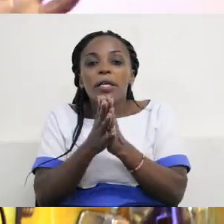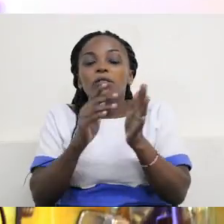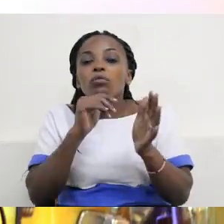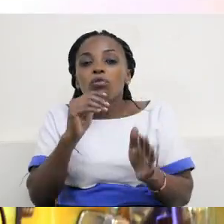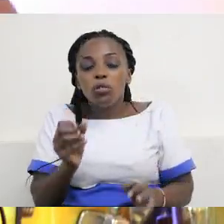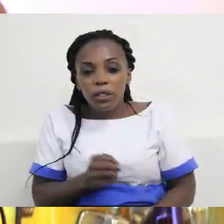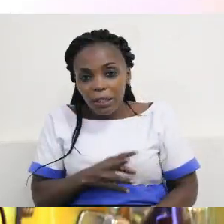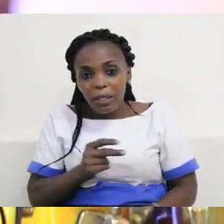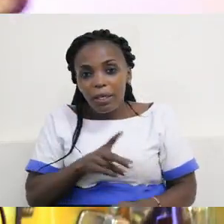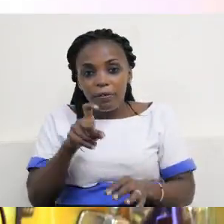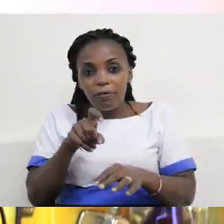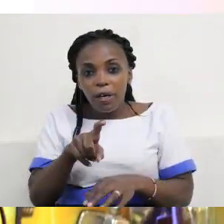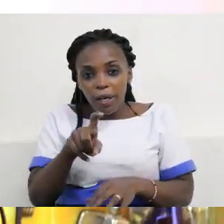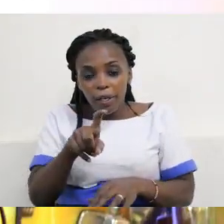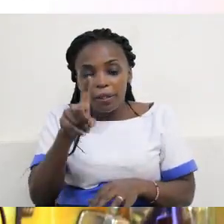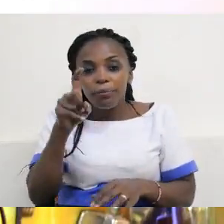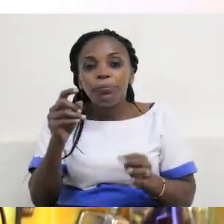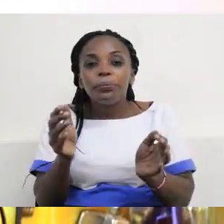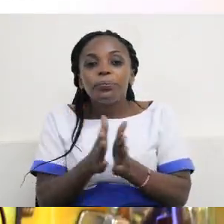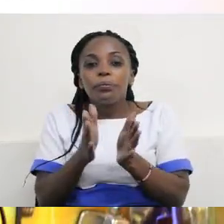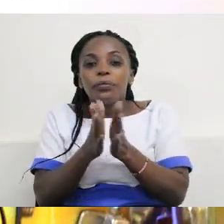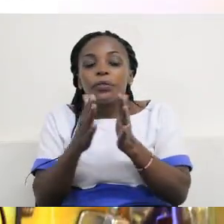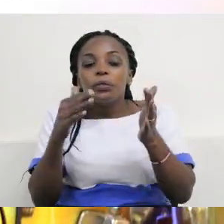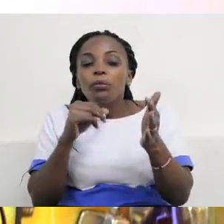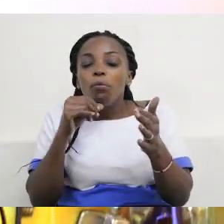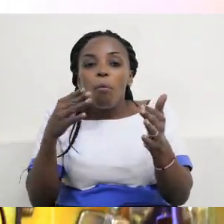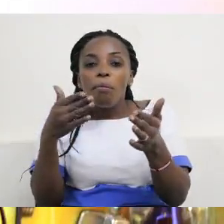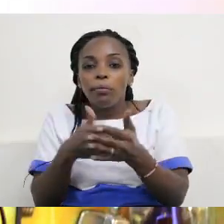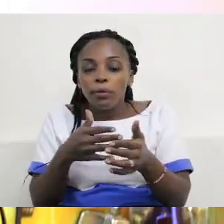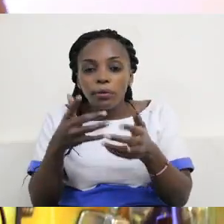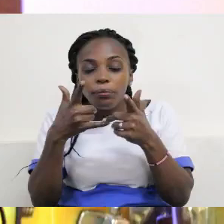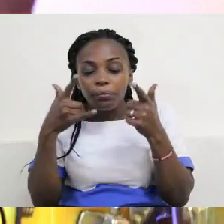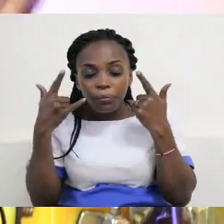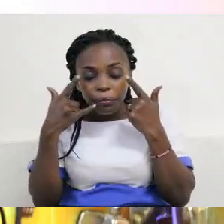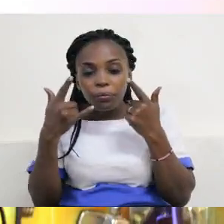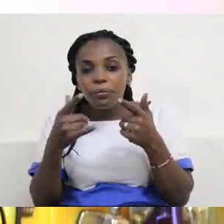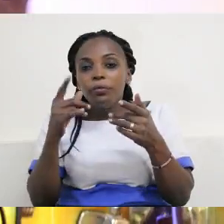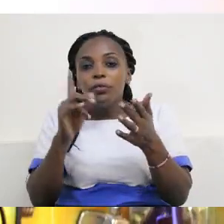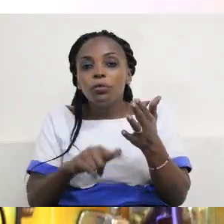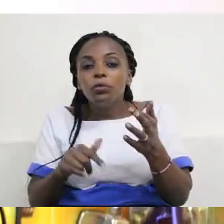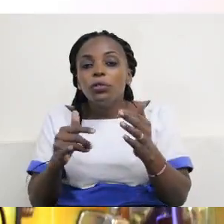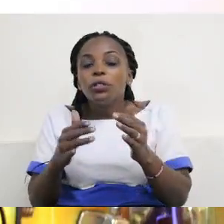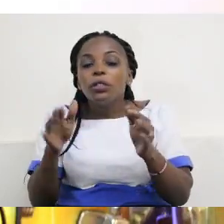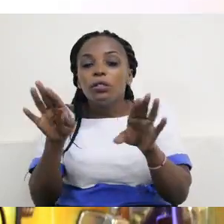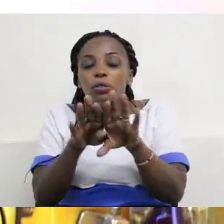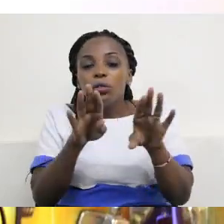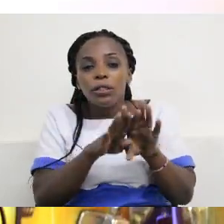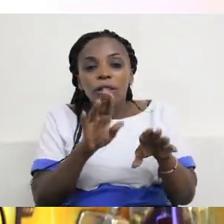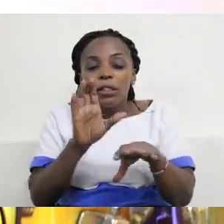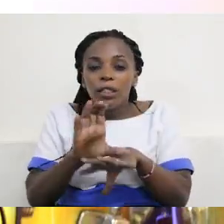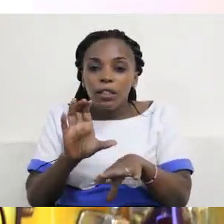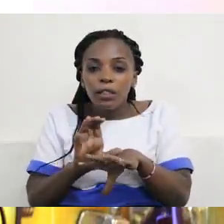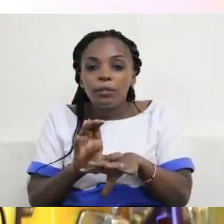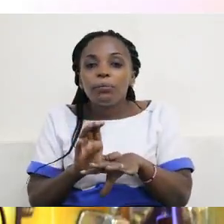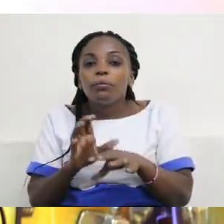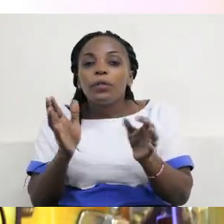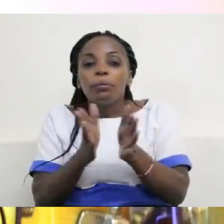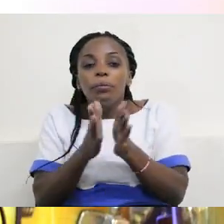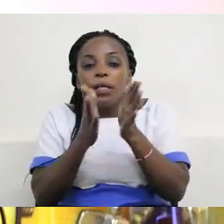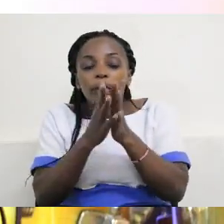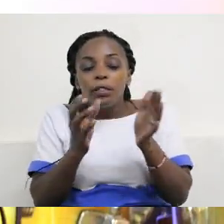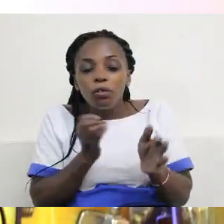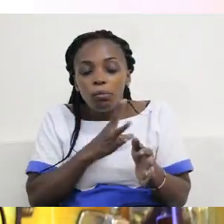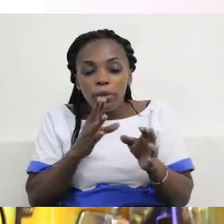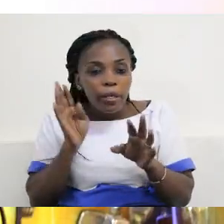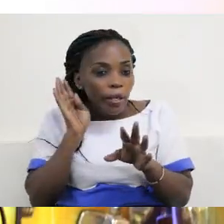of the virus or the pandemic. It is not stopped by masks or closed sanctuaries in our day. Praise hears no